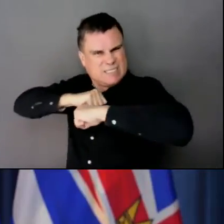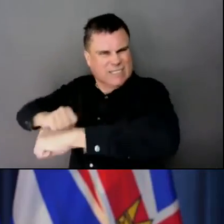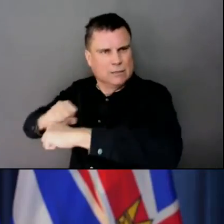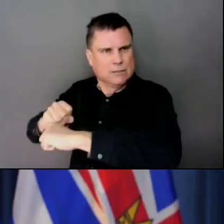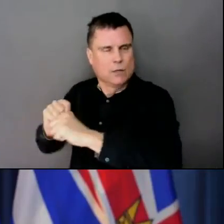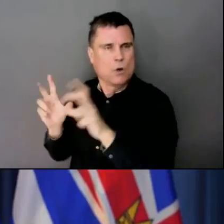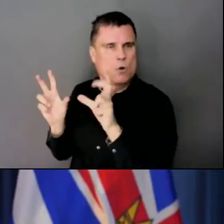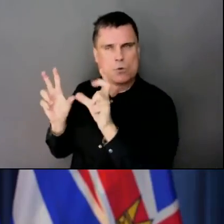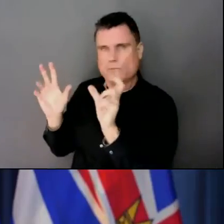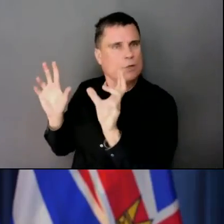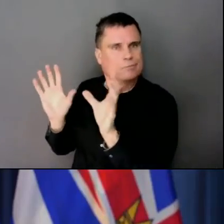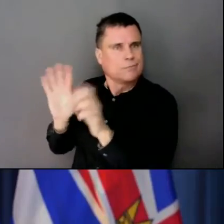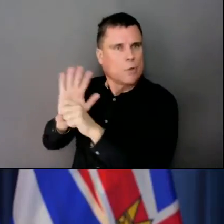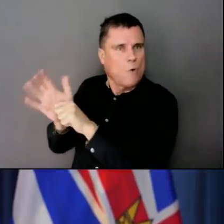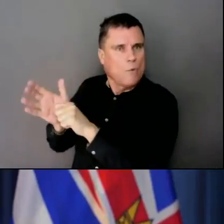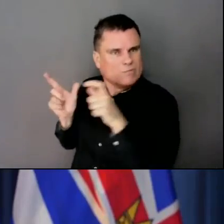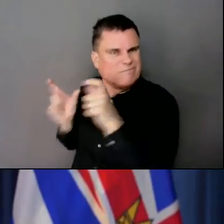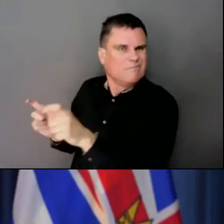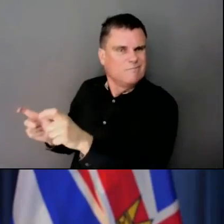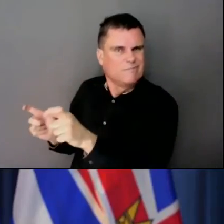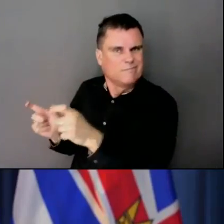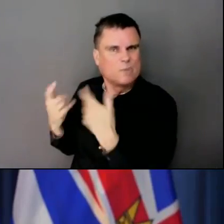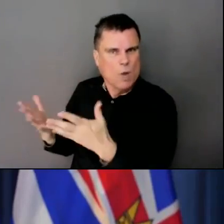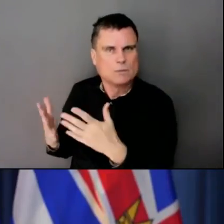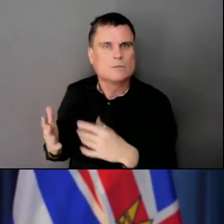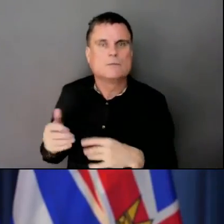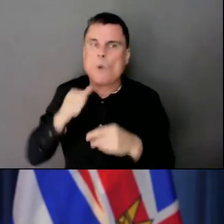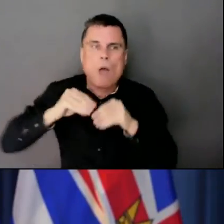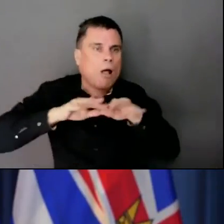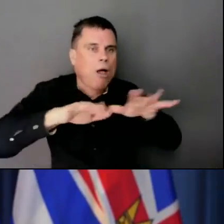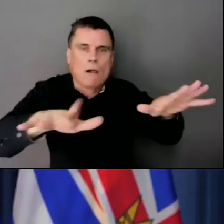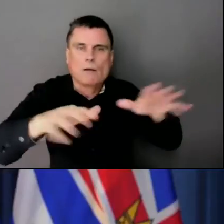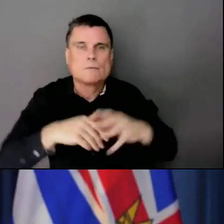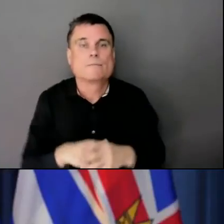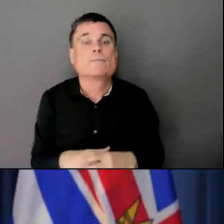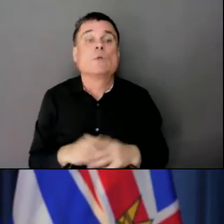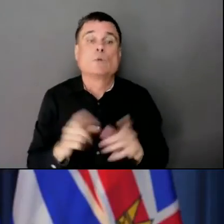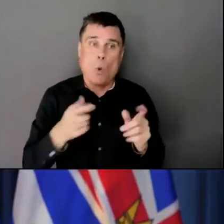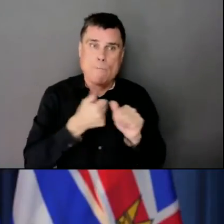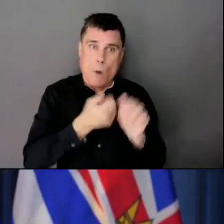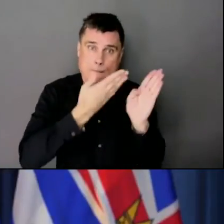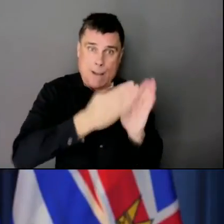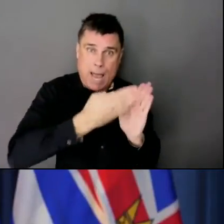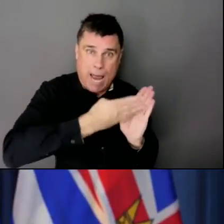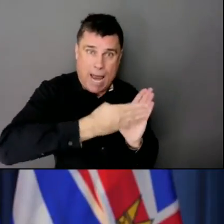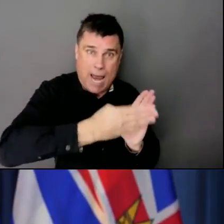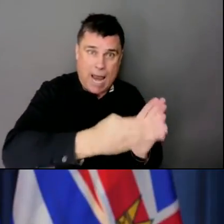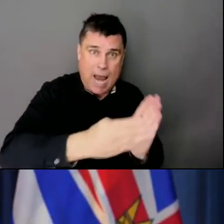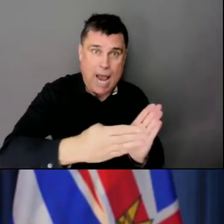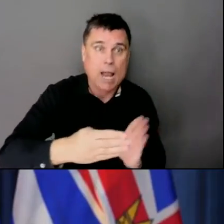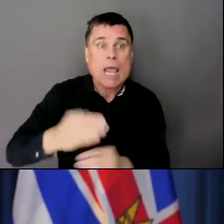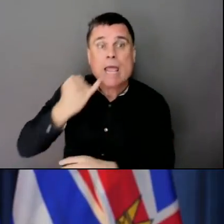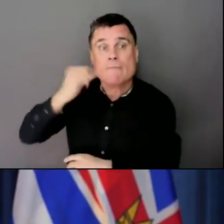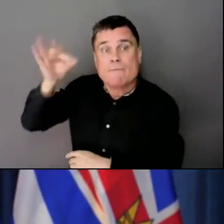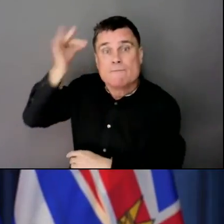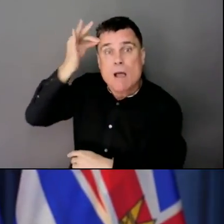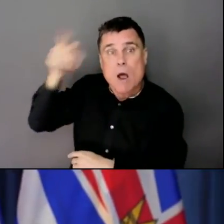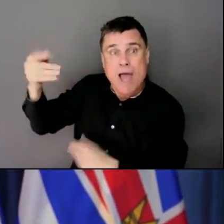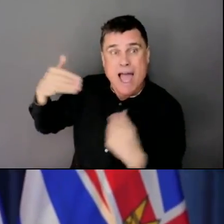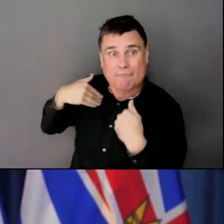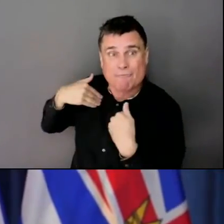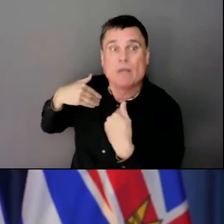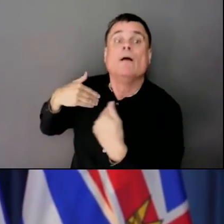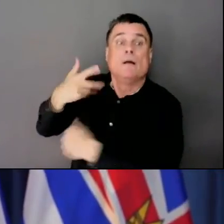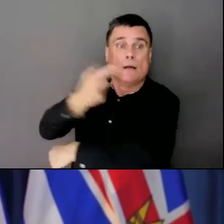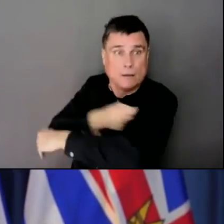very clear that this plan depends on a consistent supply of vaccine. That vaccine has been disrupted, and next